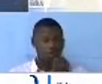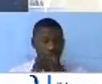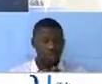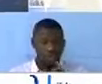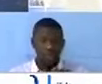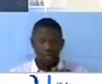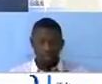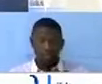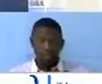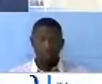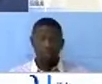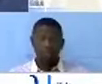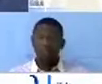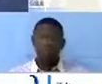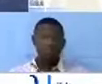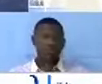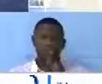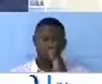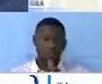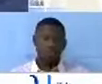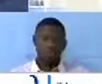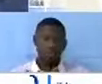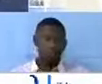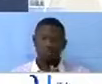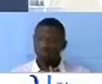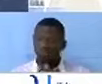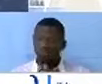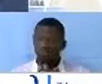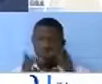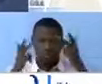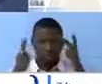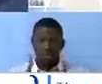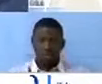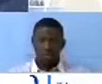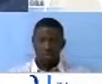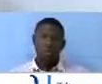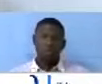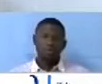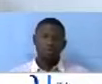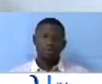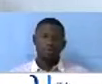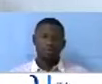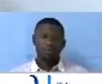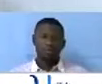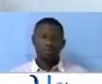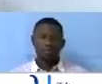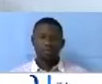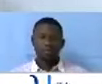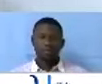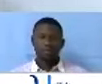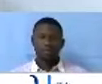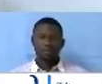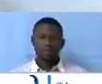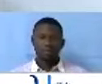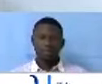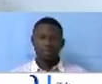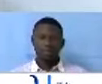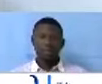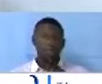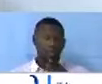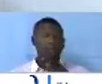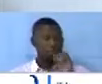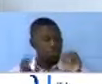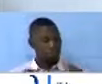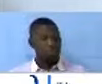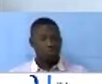lolu dañ ko nango ci anam yo hamne andut ak loi. That's a possibility, you say. Lu ma nona am. None of